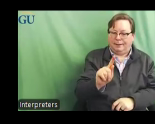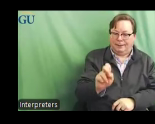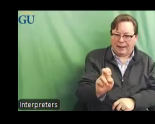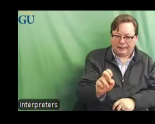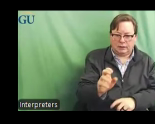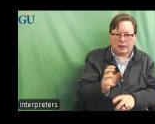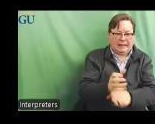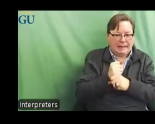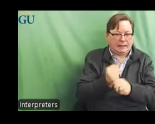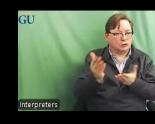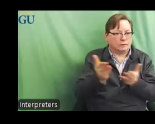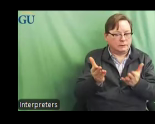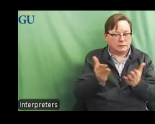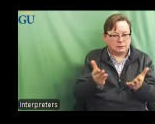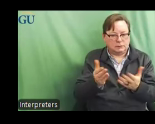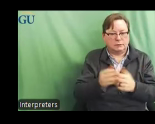services,